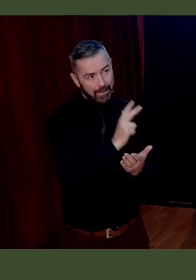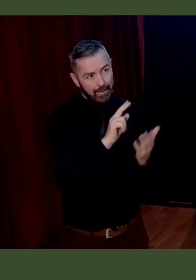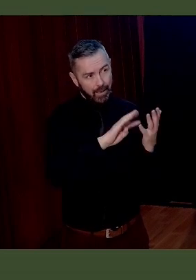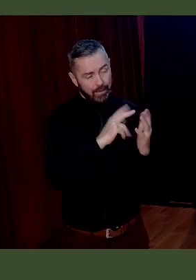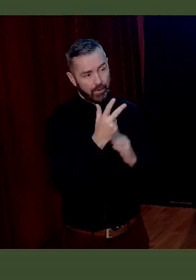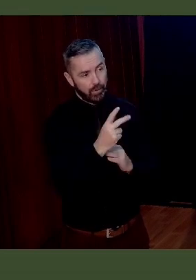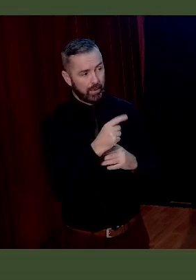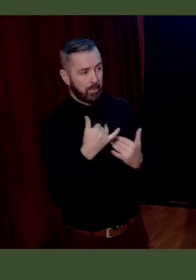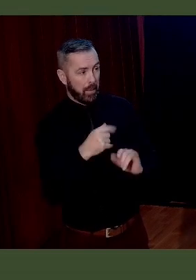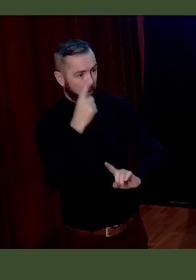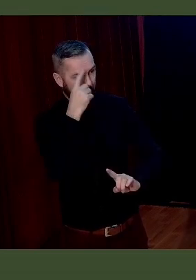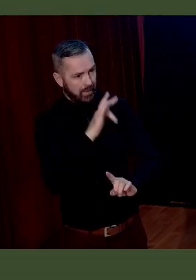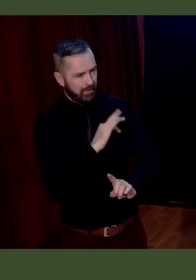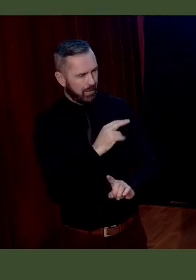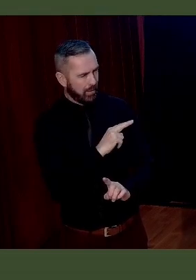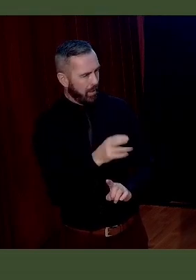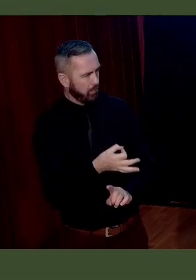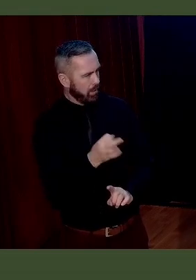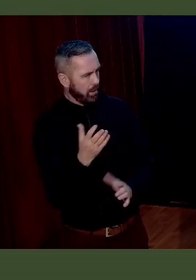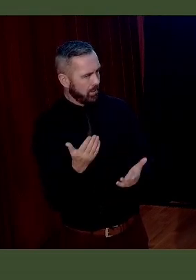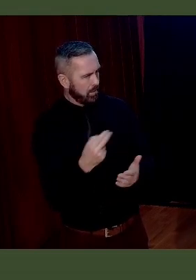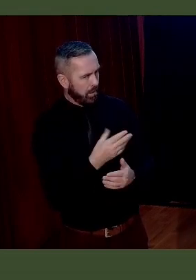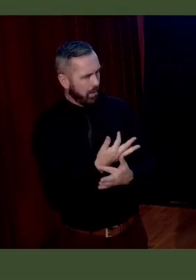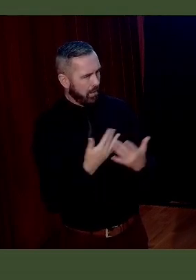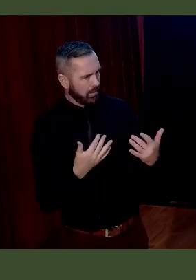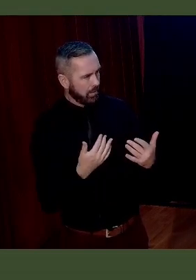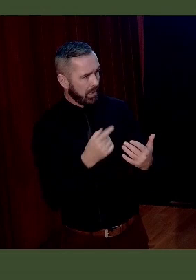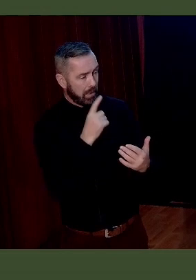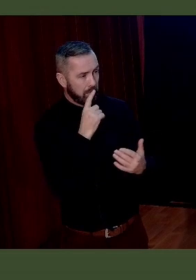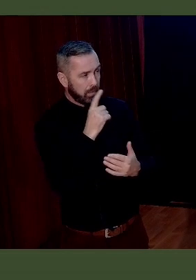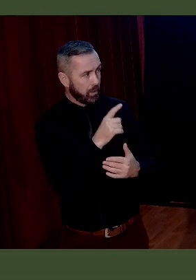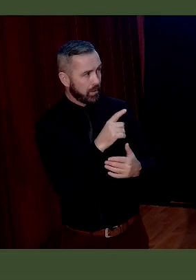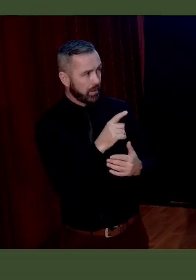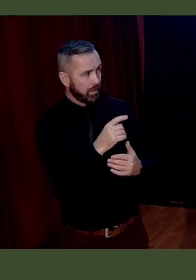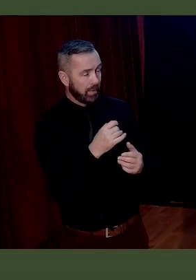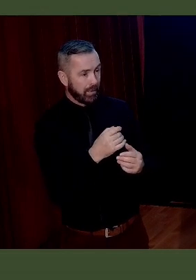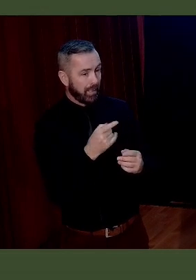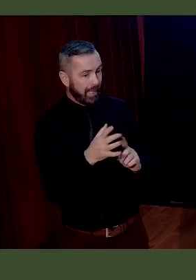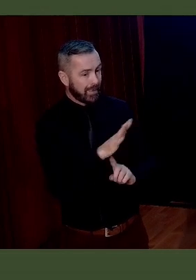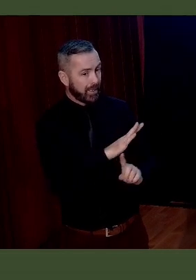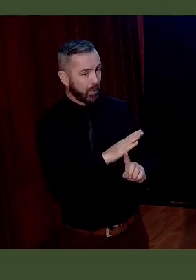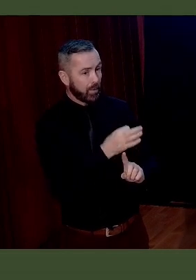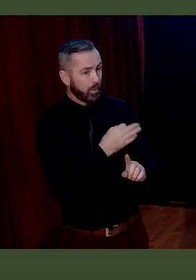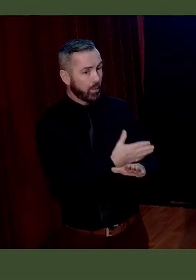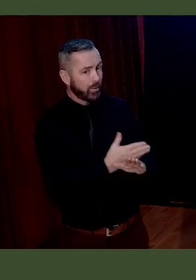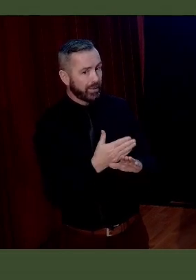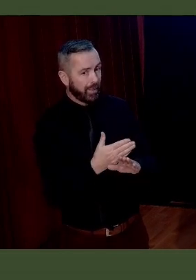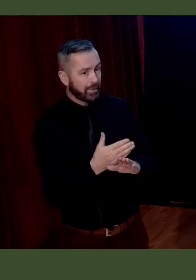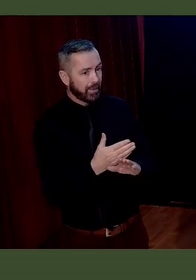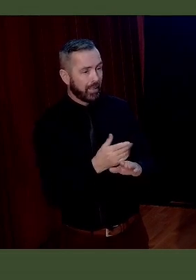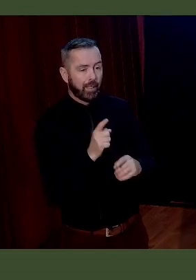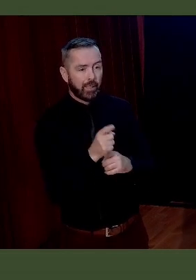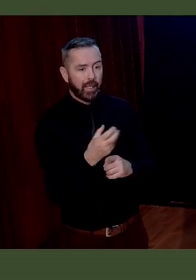1893. Now, you might think, okay, that wasn't really great, was it? But in the circumstances, it was a good start.